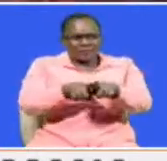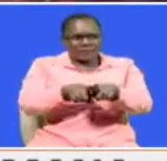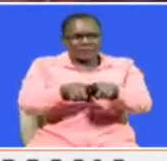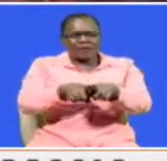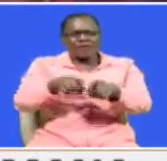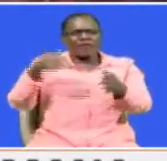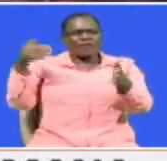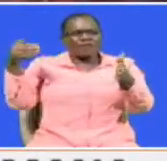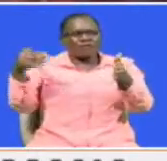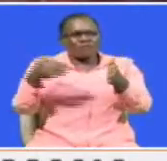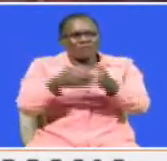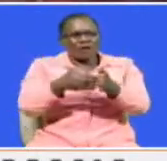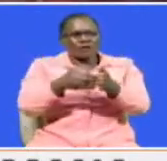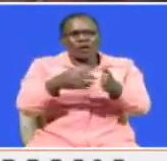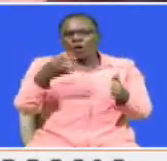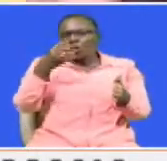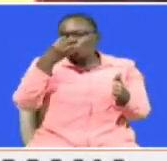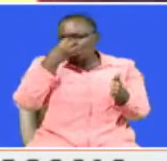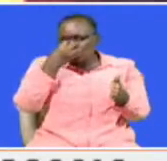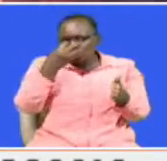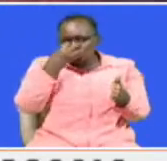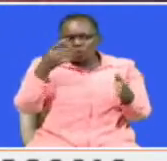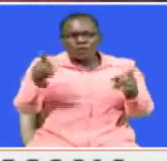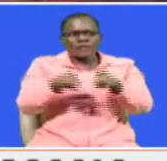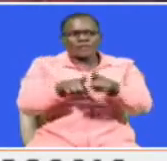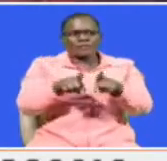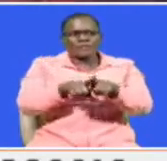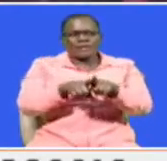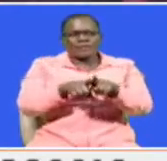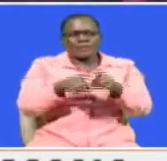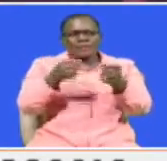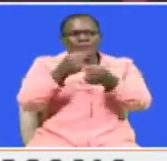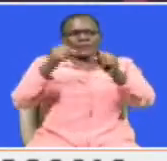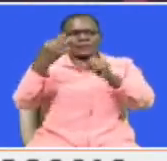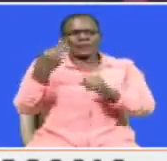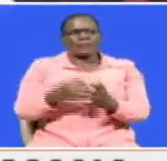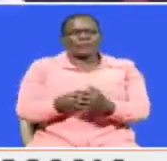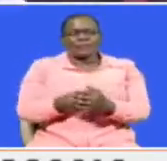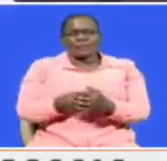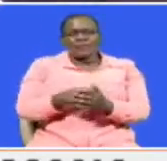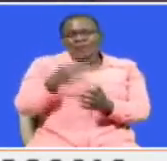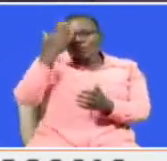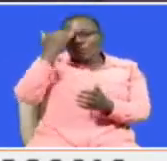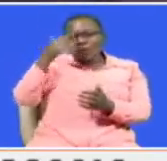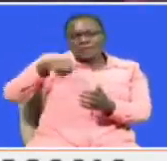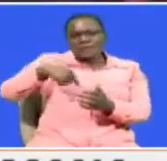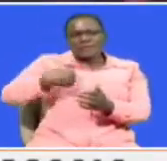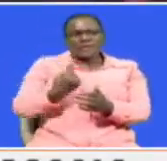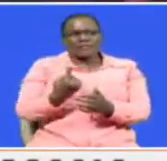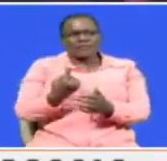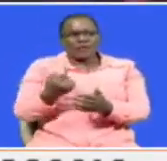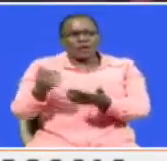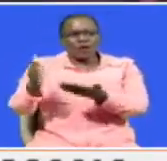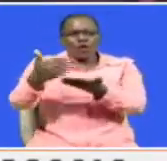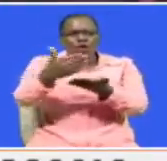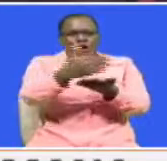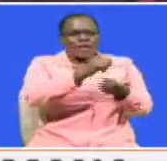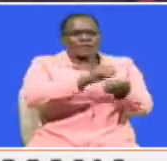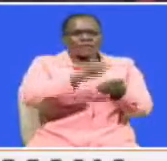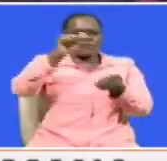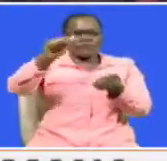the end of Ruto's rule and he will have to leave State House. The reason why we are collecting 15